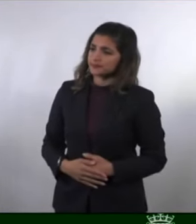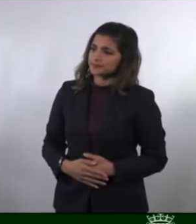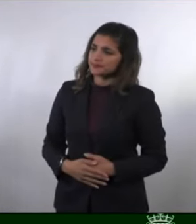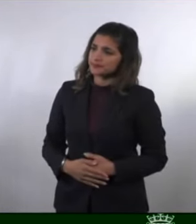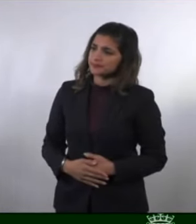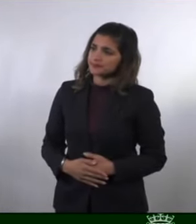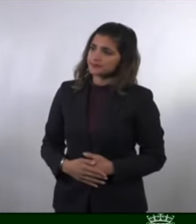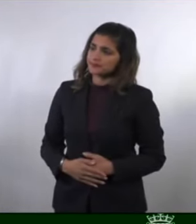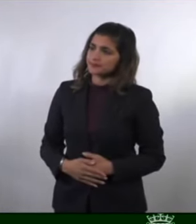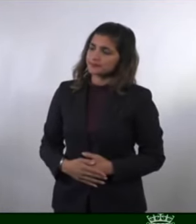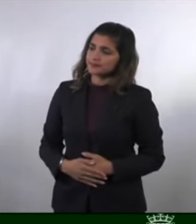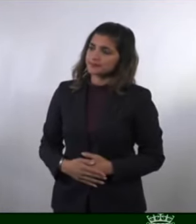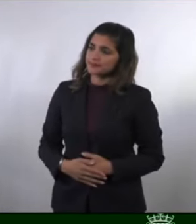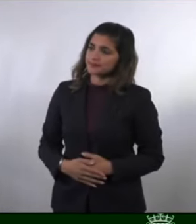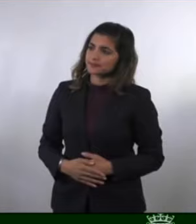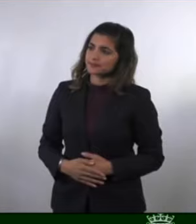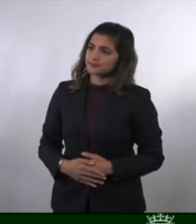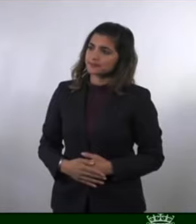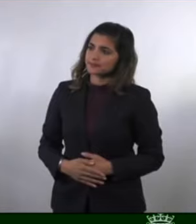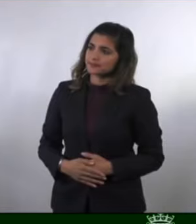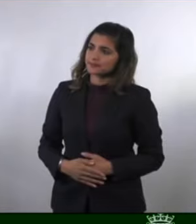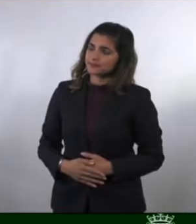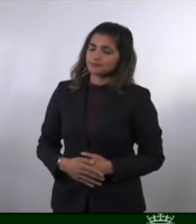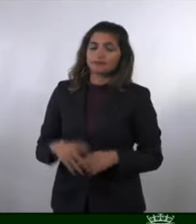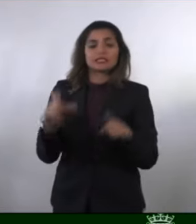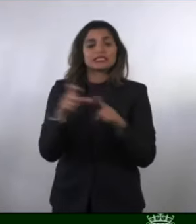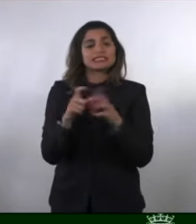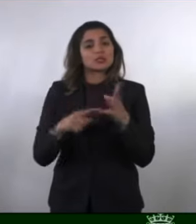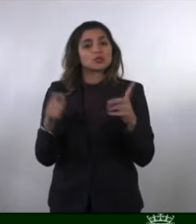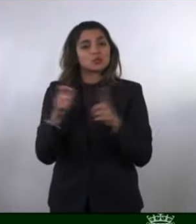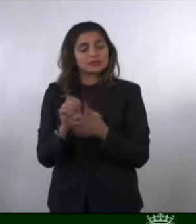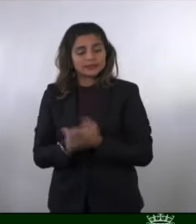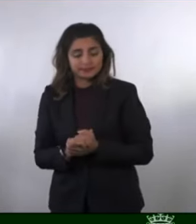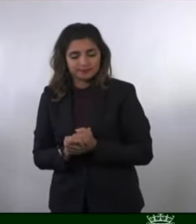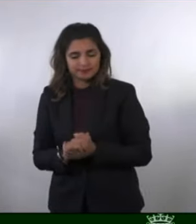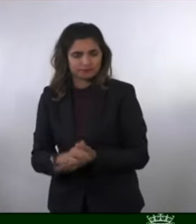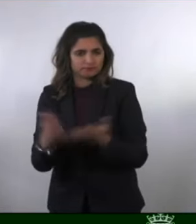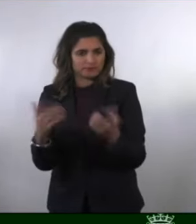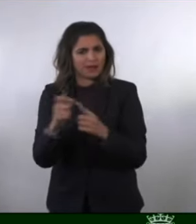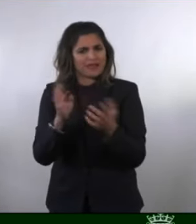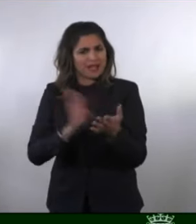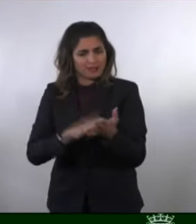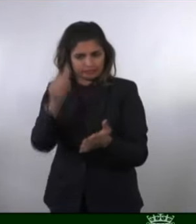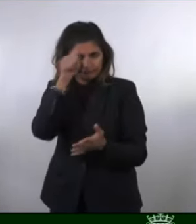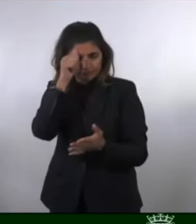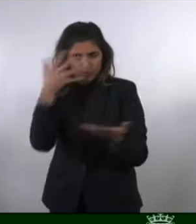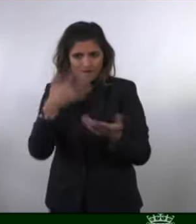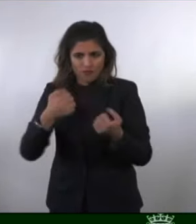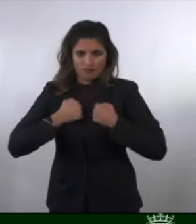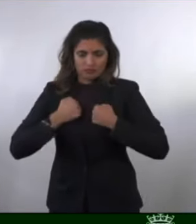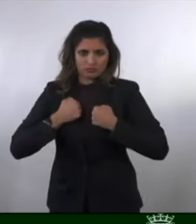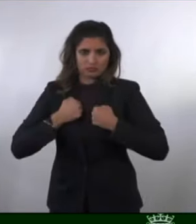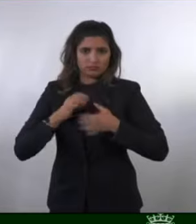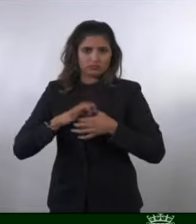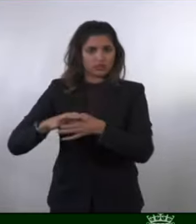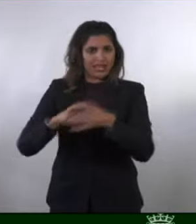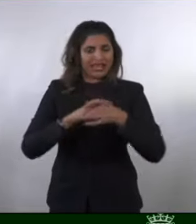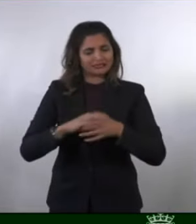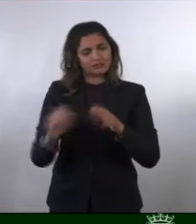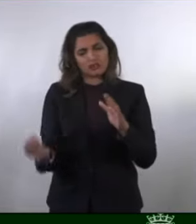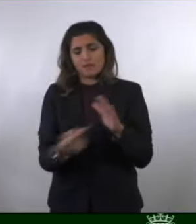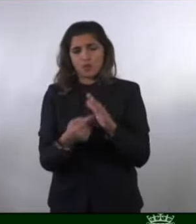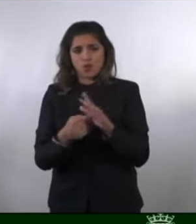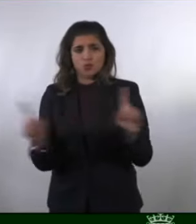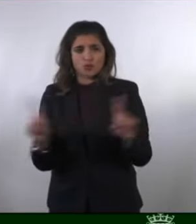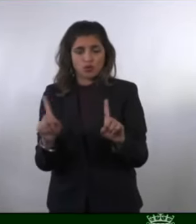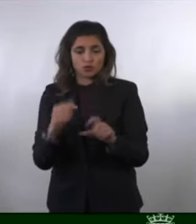Thank you, Madam Deputy Speaker. The Prime Minister will be aware of the positive role that churches play in our society and the importance of that